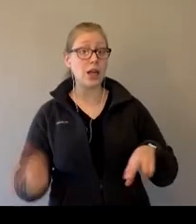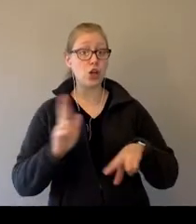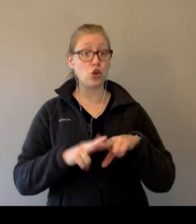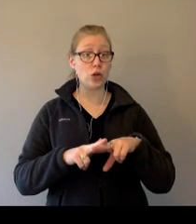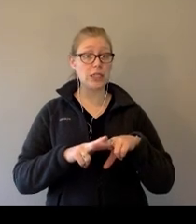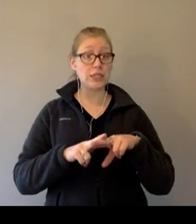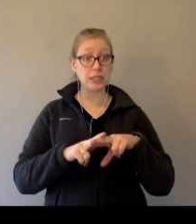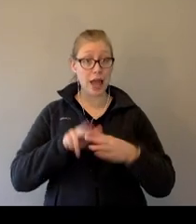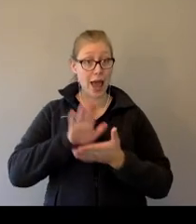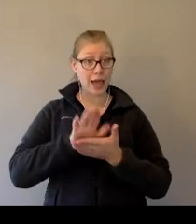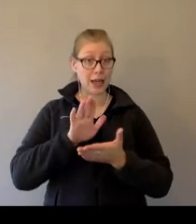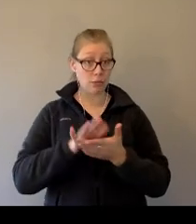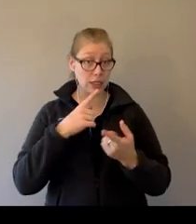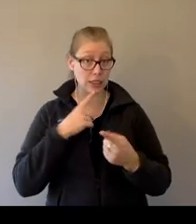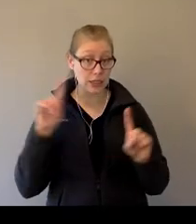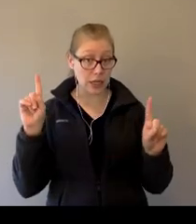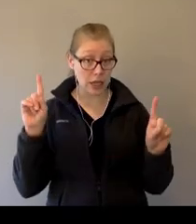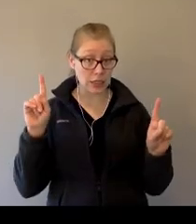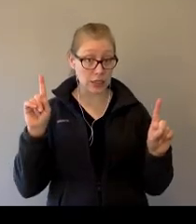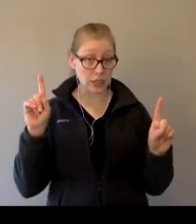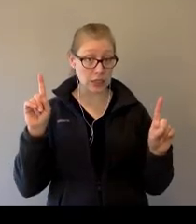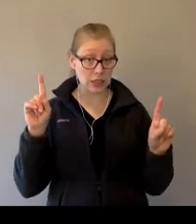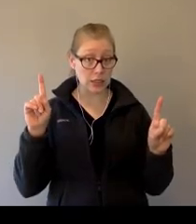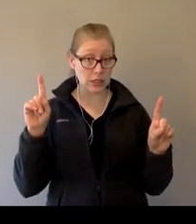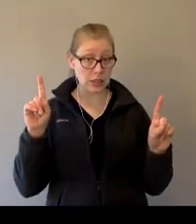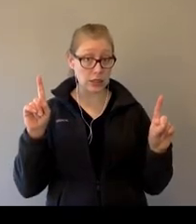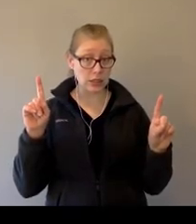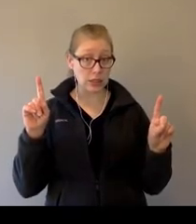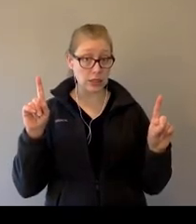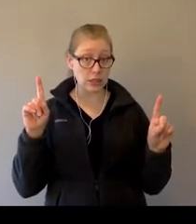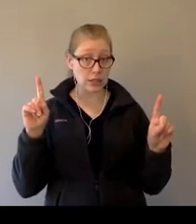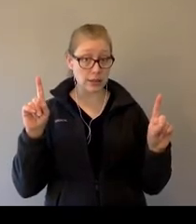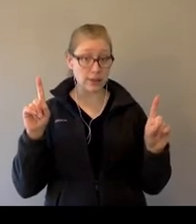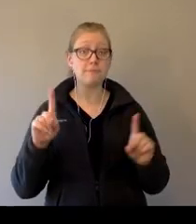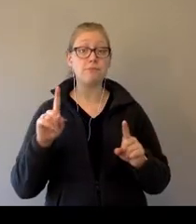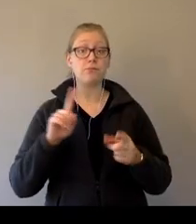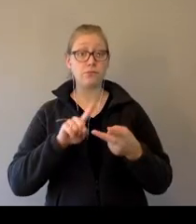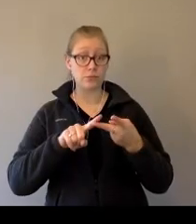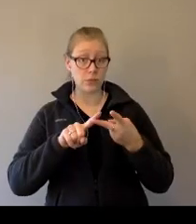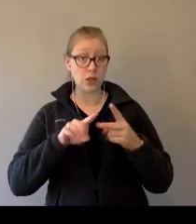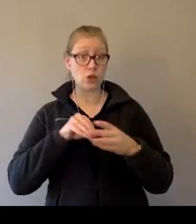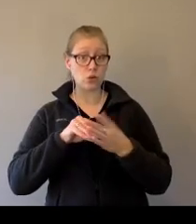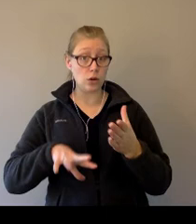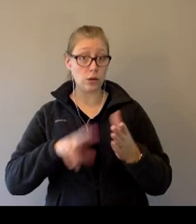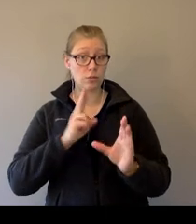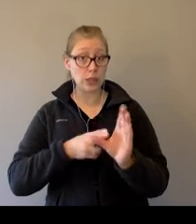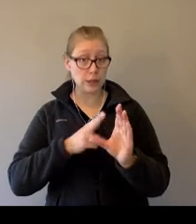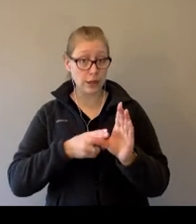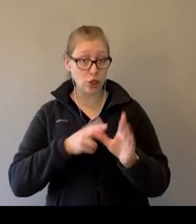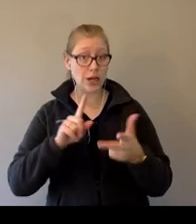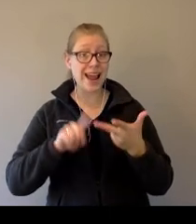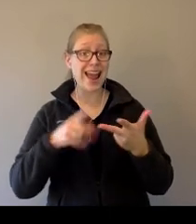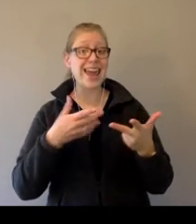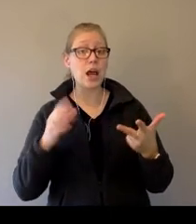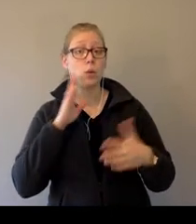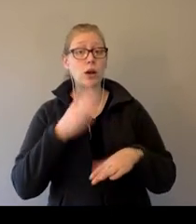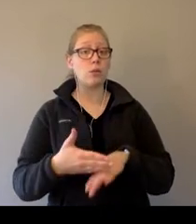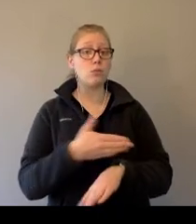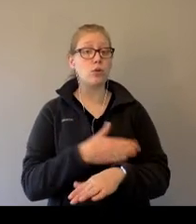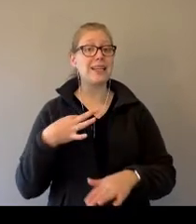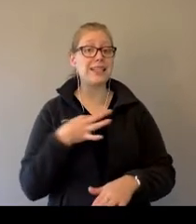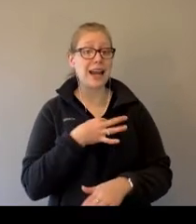increases academic success, that should be it. It increases academic success, student participation, and it would improve